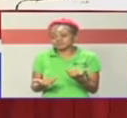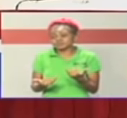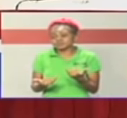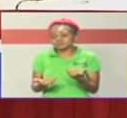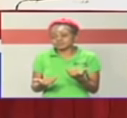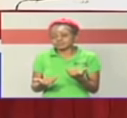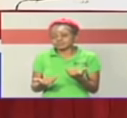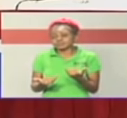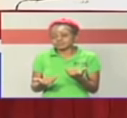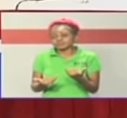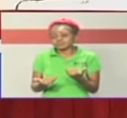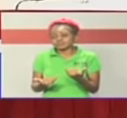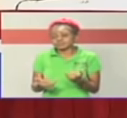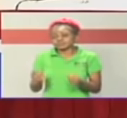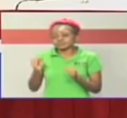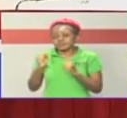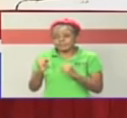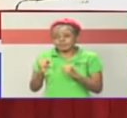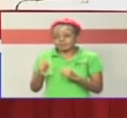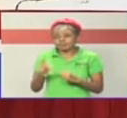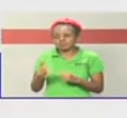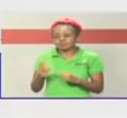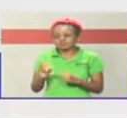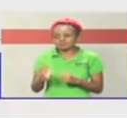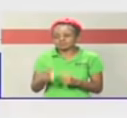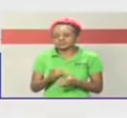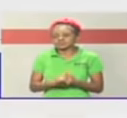Power 102 FM. We are ready for your questions.